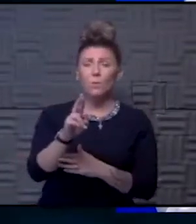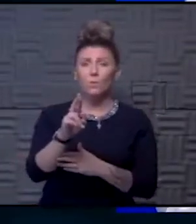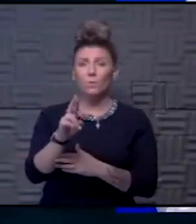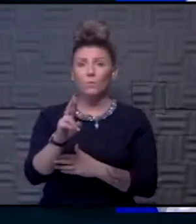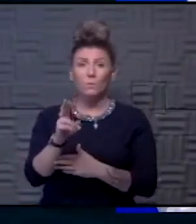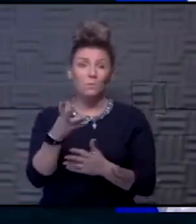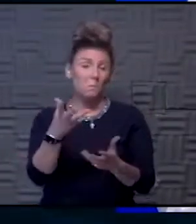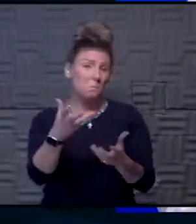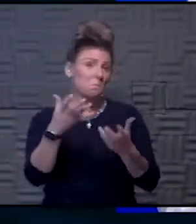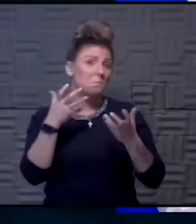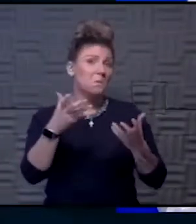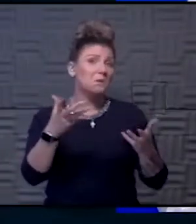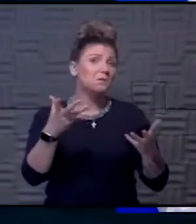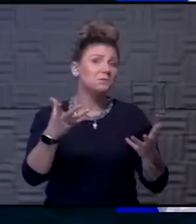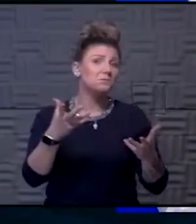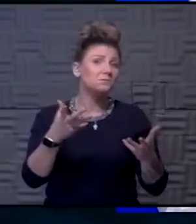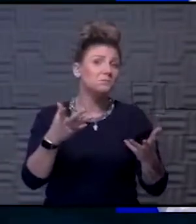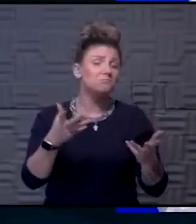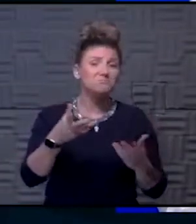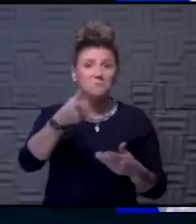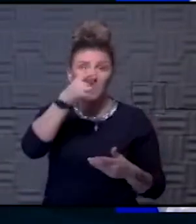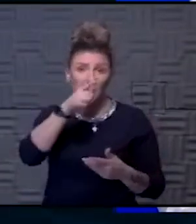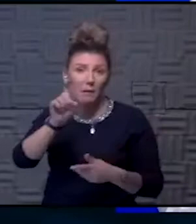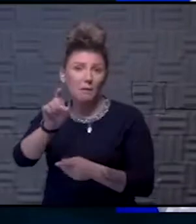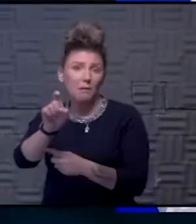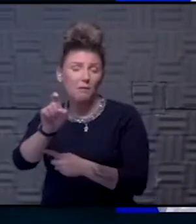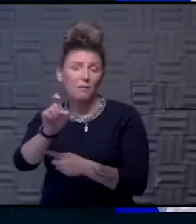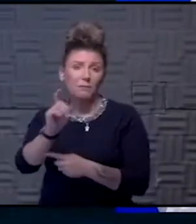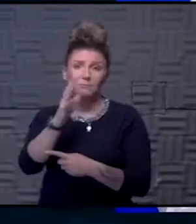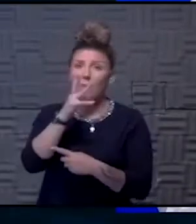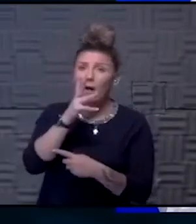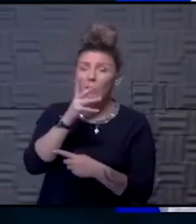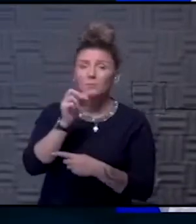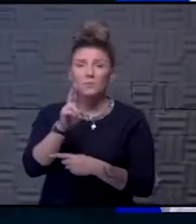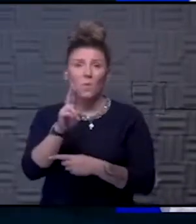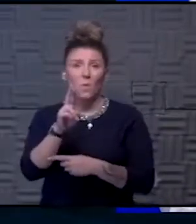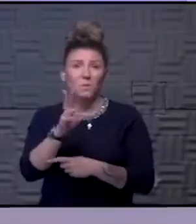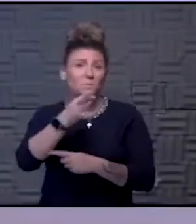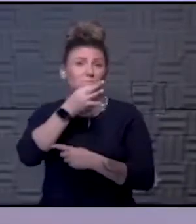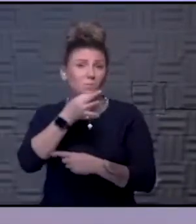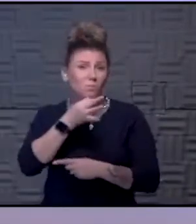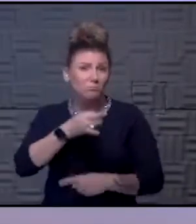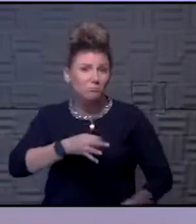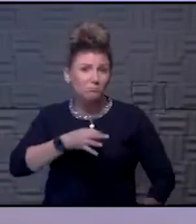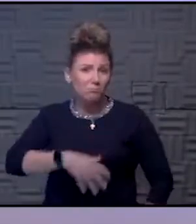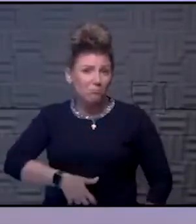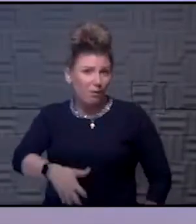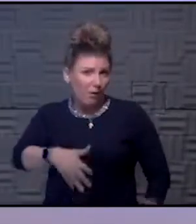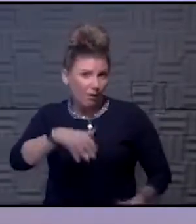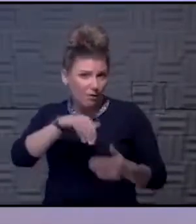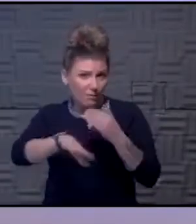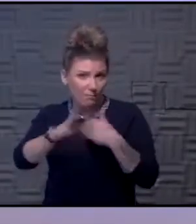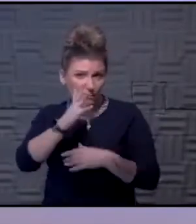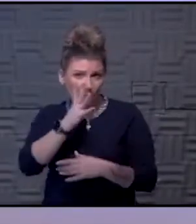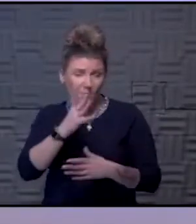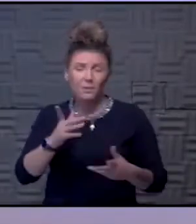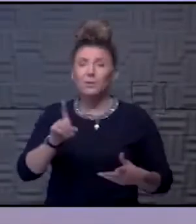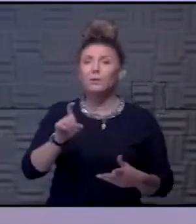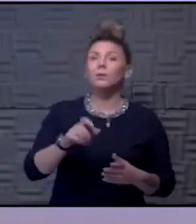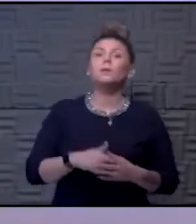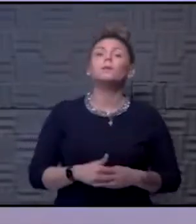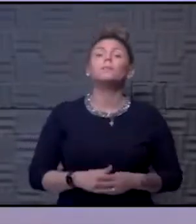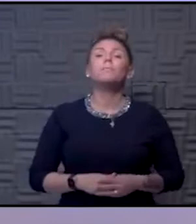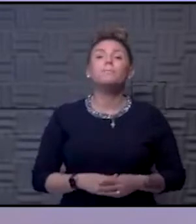desire from mothers or moms-to-be in the Latinx community? Yeah, so we have